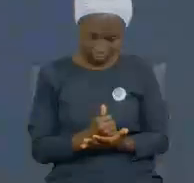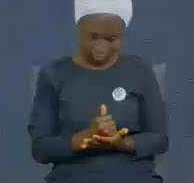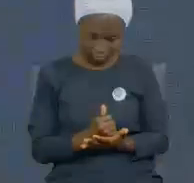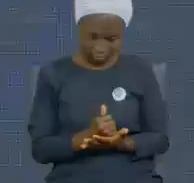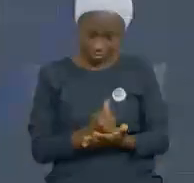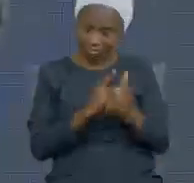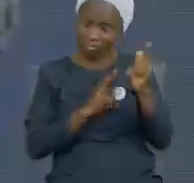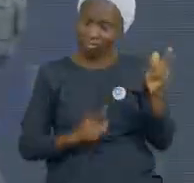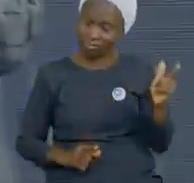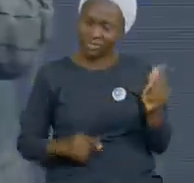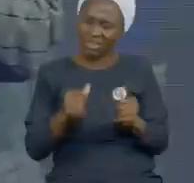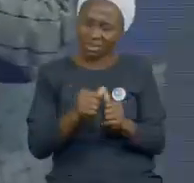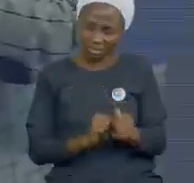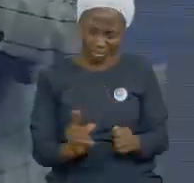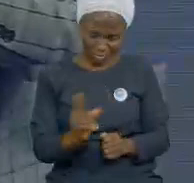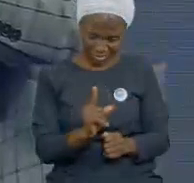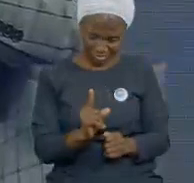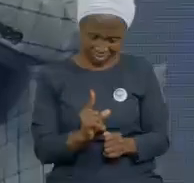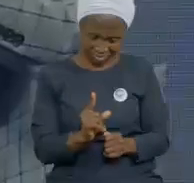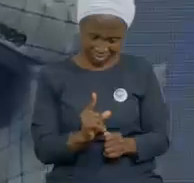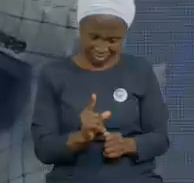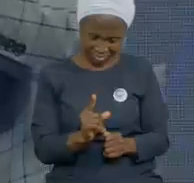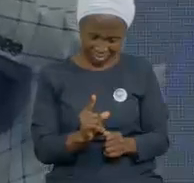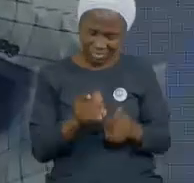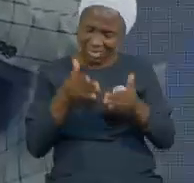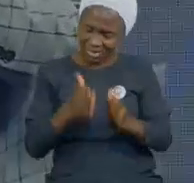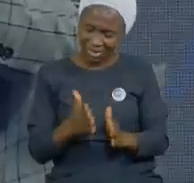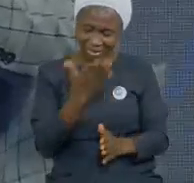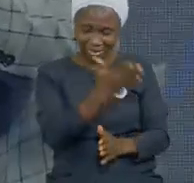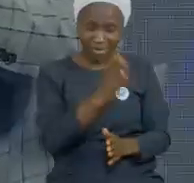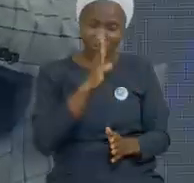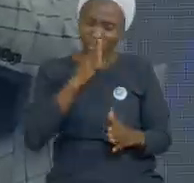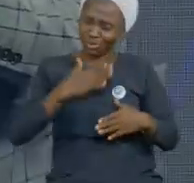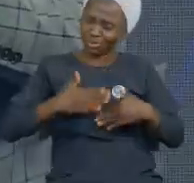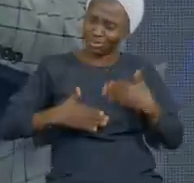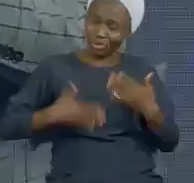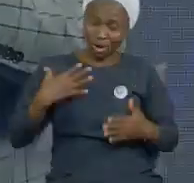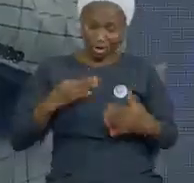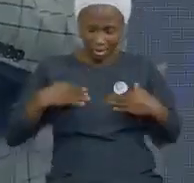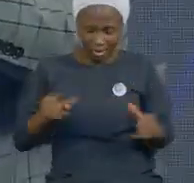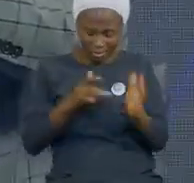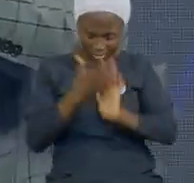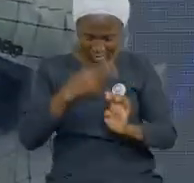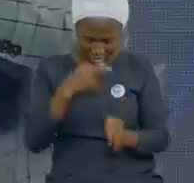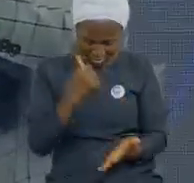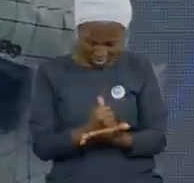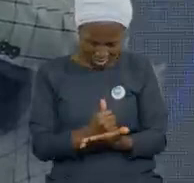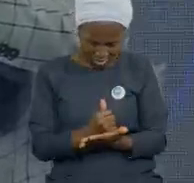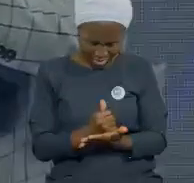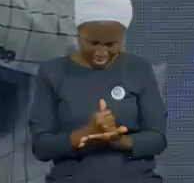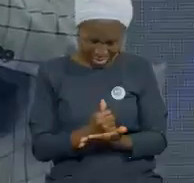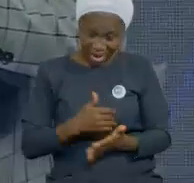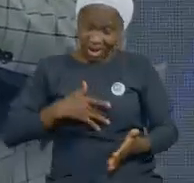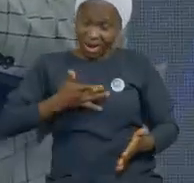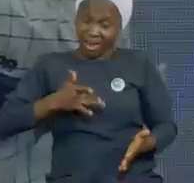Lord, everywhere, let there be joy of healing. The